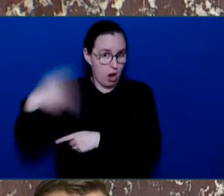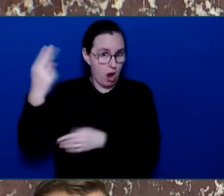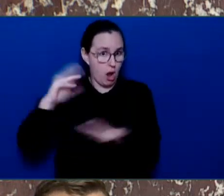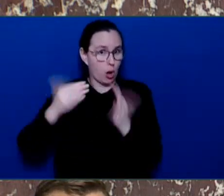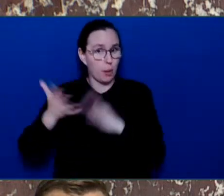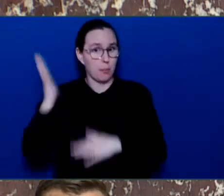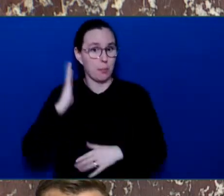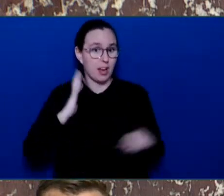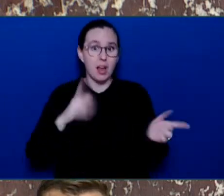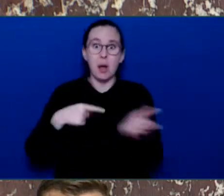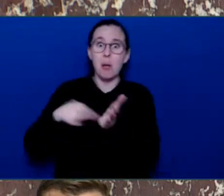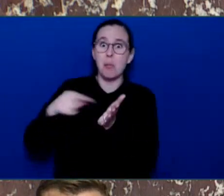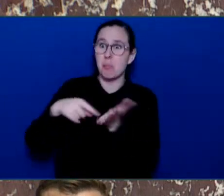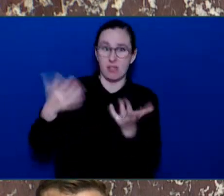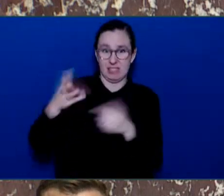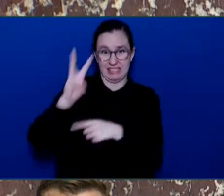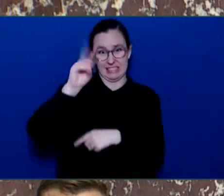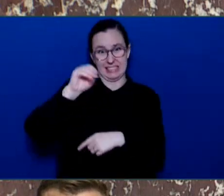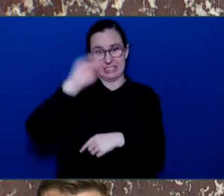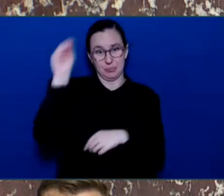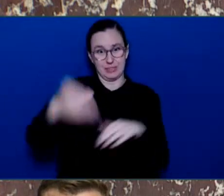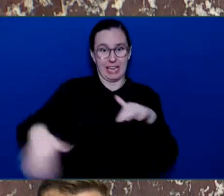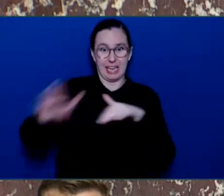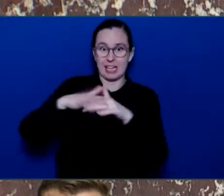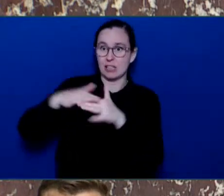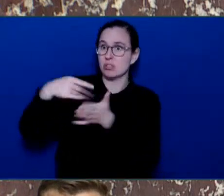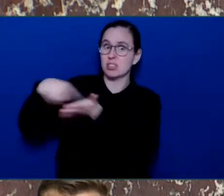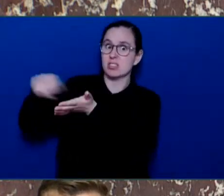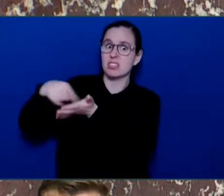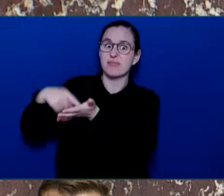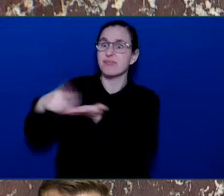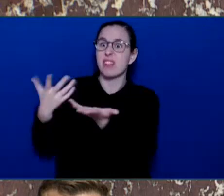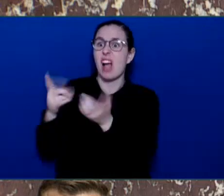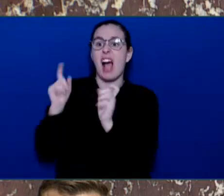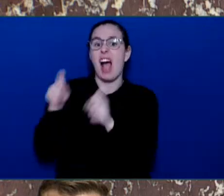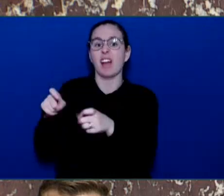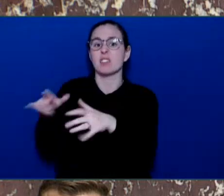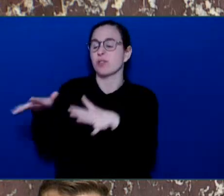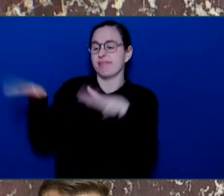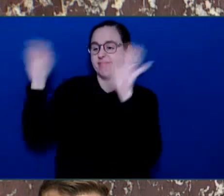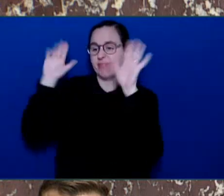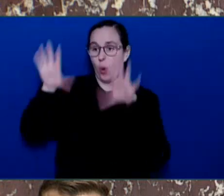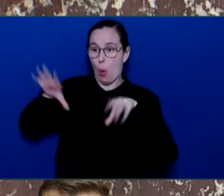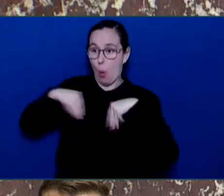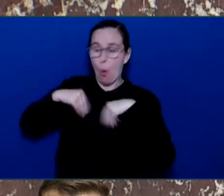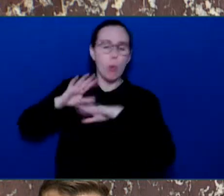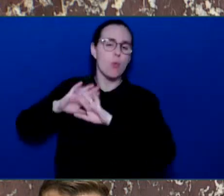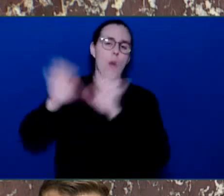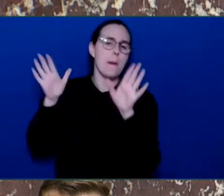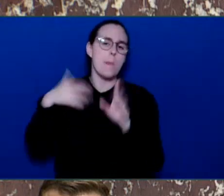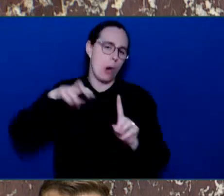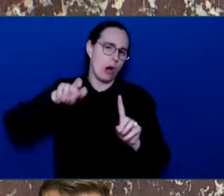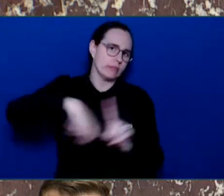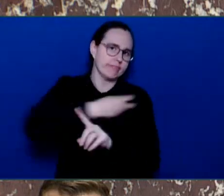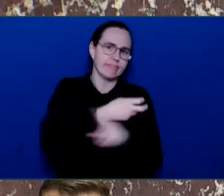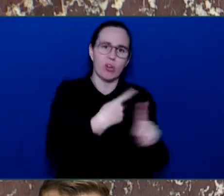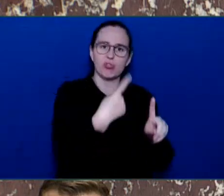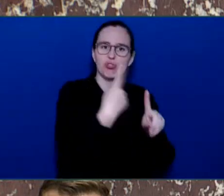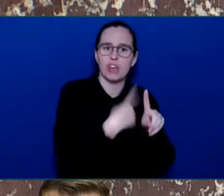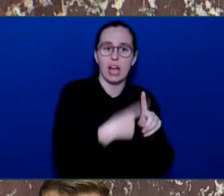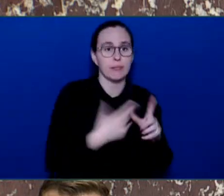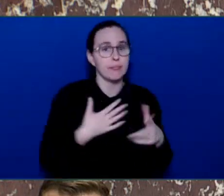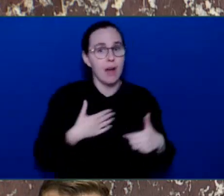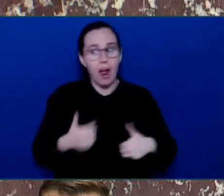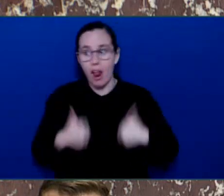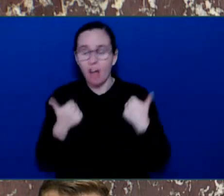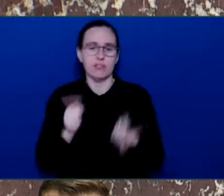market. James says, quote, everything has changed, from the grocery habits to the food my dog eats, end quote. And he's going back into a